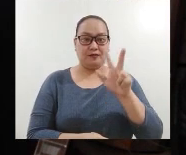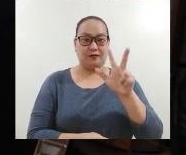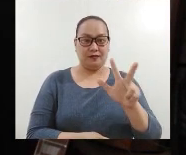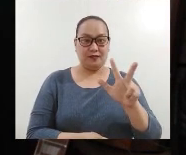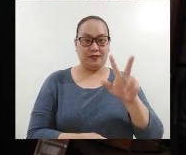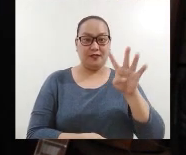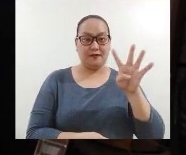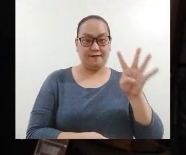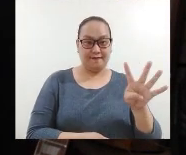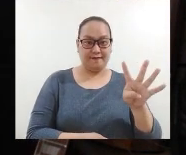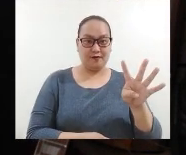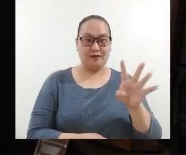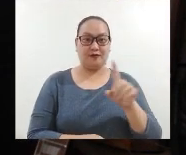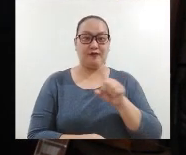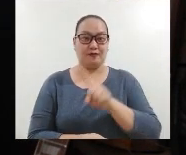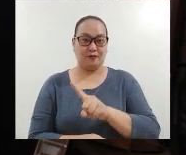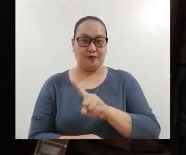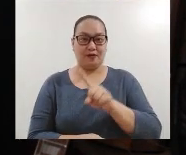1, 2, 3, 4. Again.